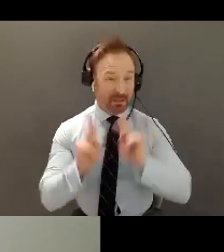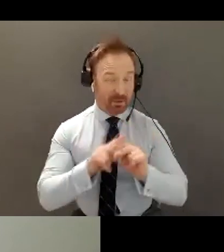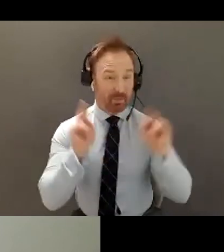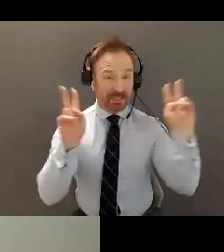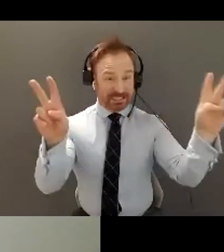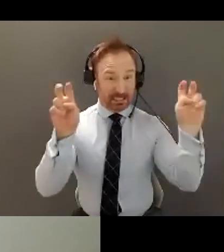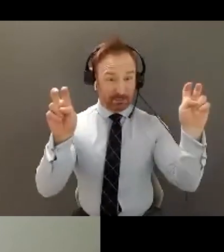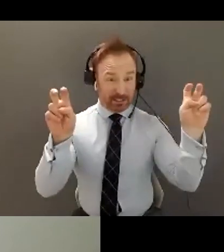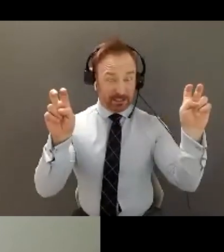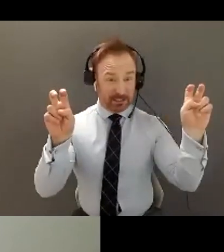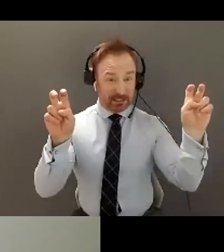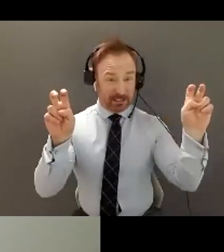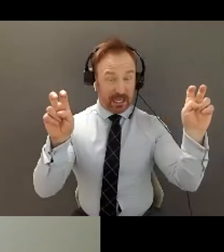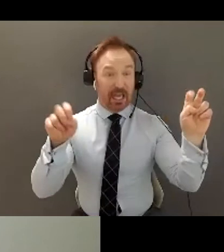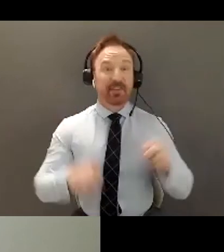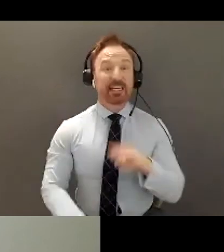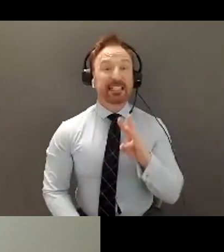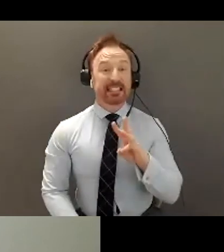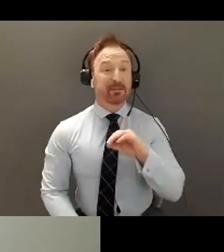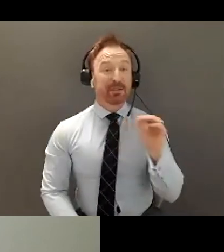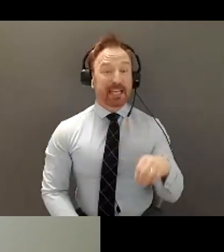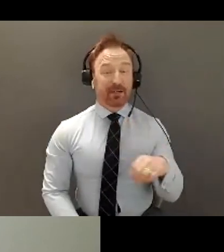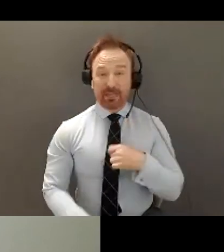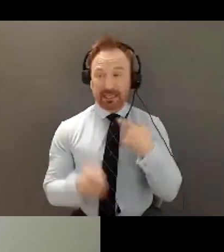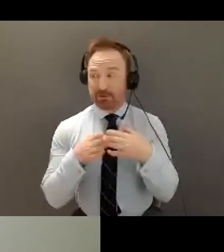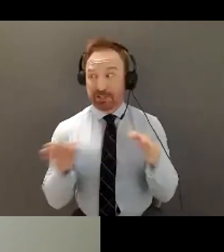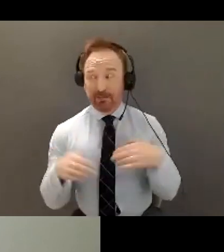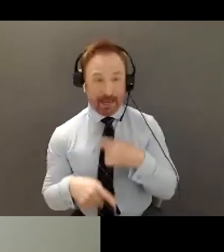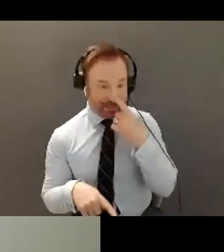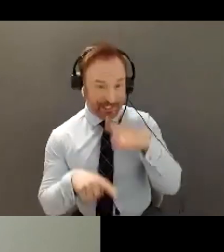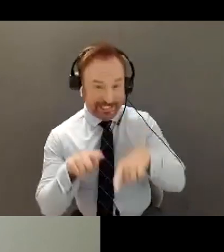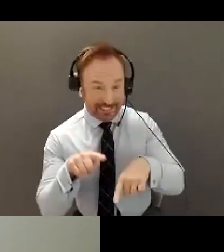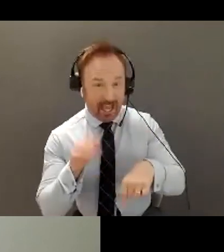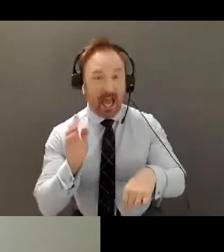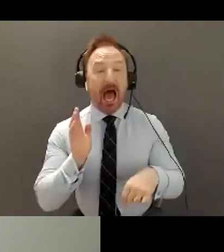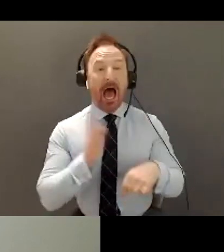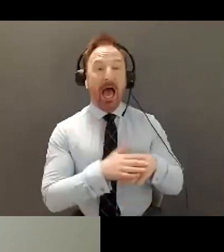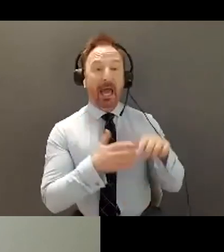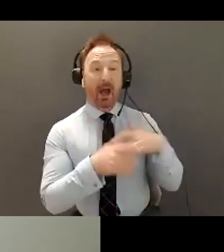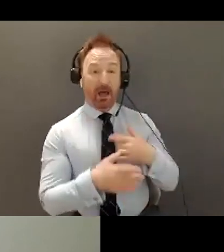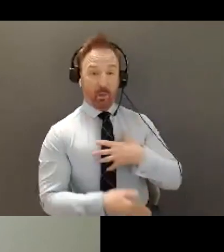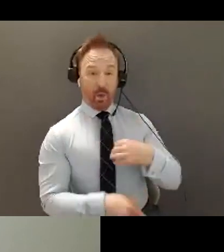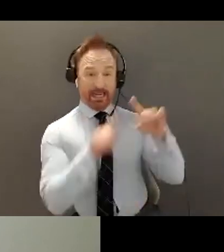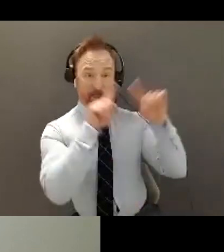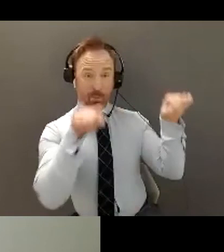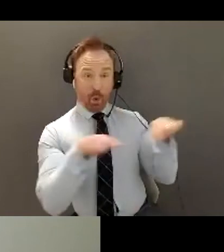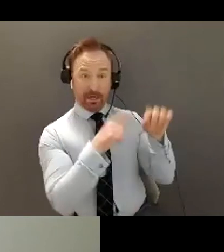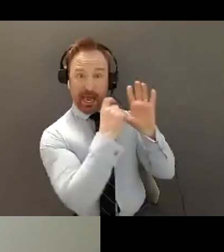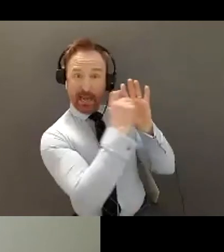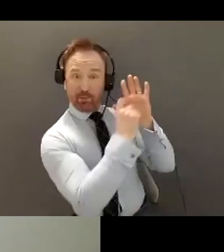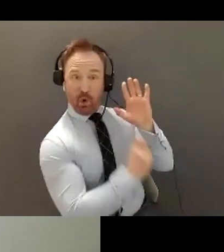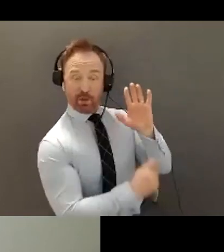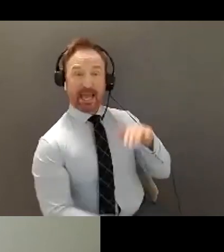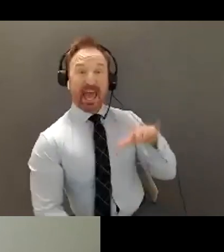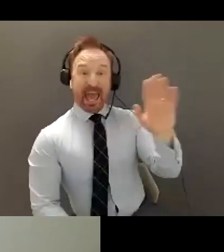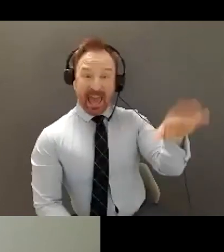66%, that was generic. I cheated. I just wrote on a whiteboard that says, hey there, I'm your coach. And I just said, hey there,